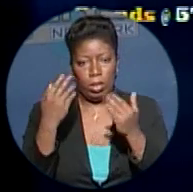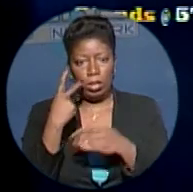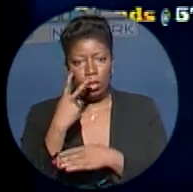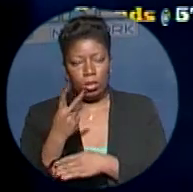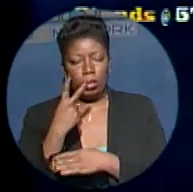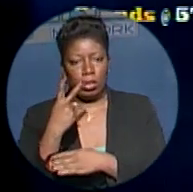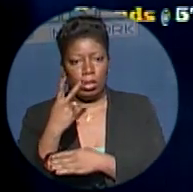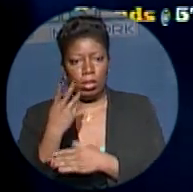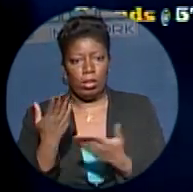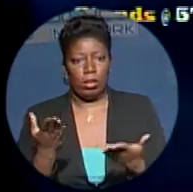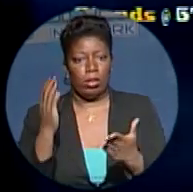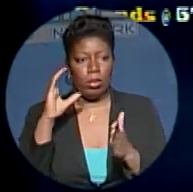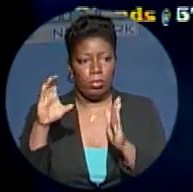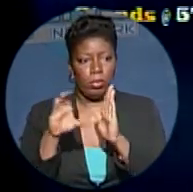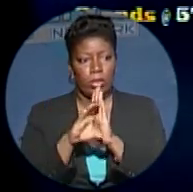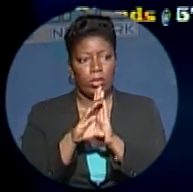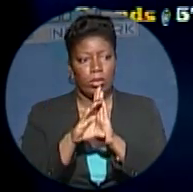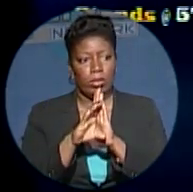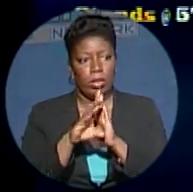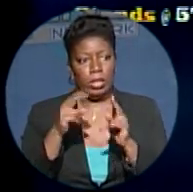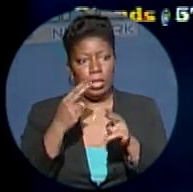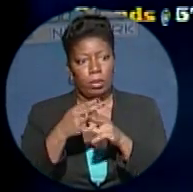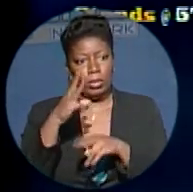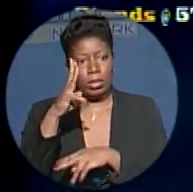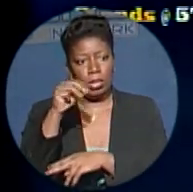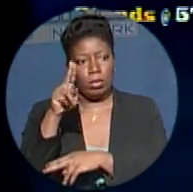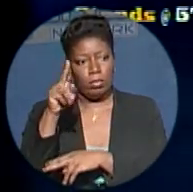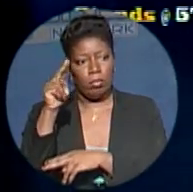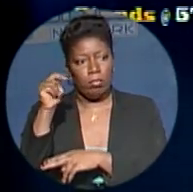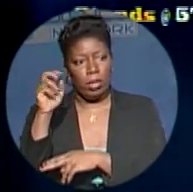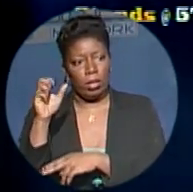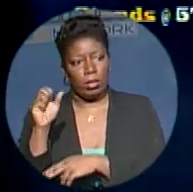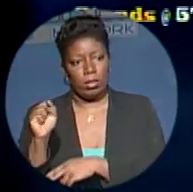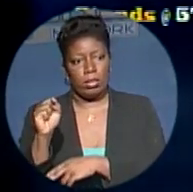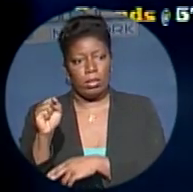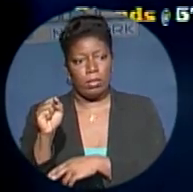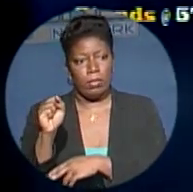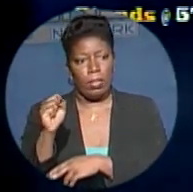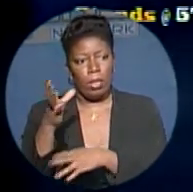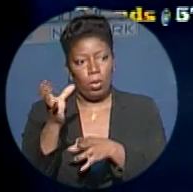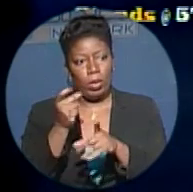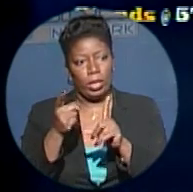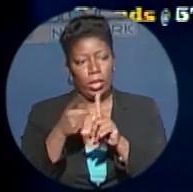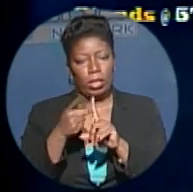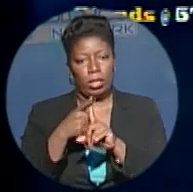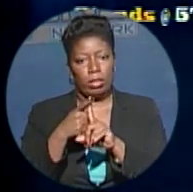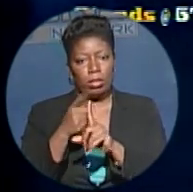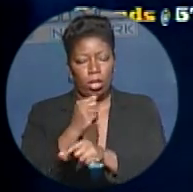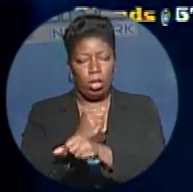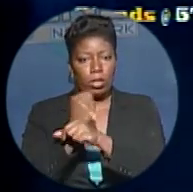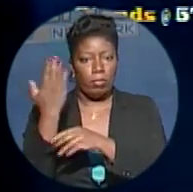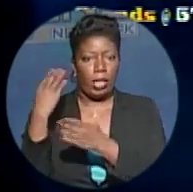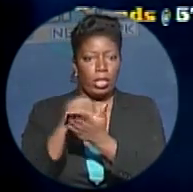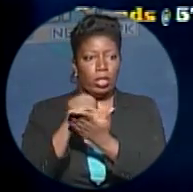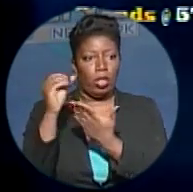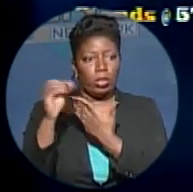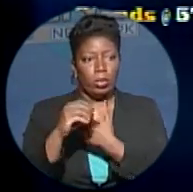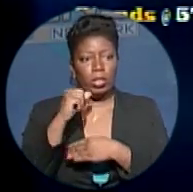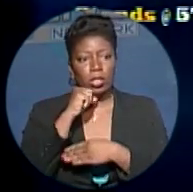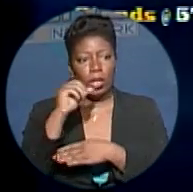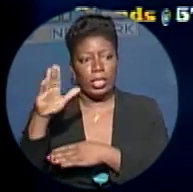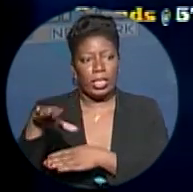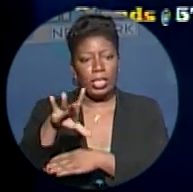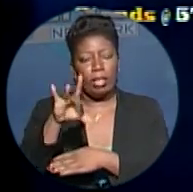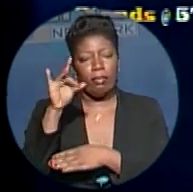Andre Wallace, also known as Muggs. An all-points bulletin was issued for Wallace's arrest back in October, but police have yet to find